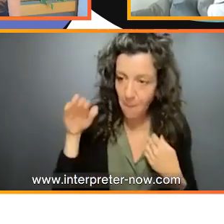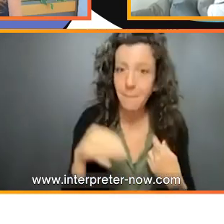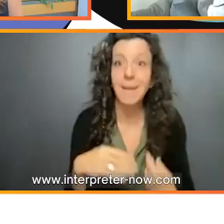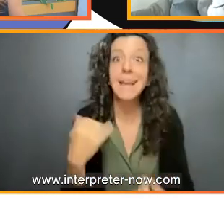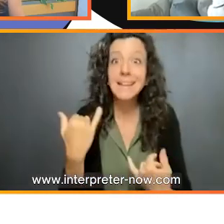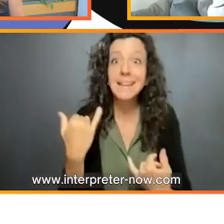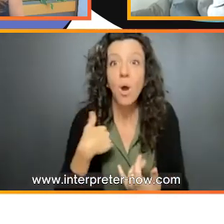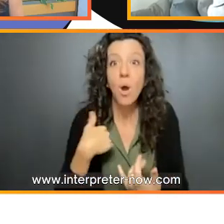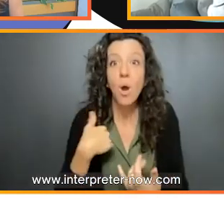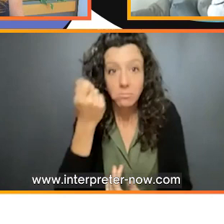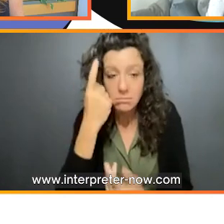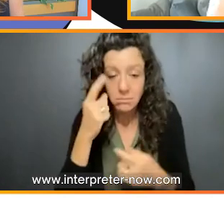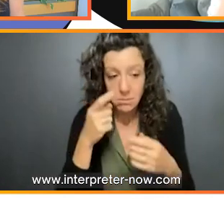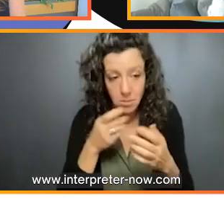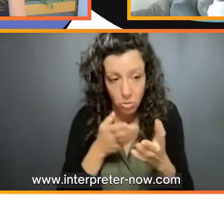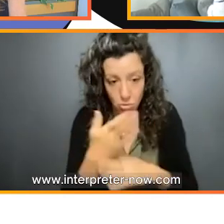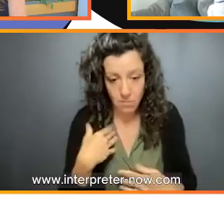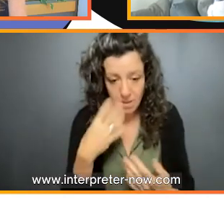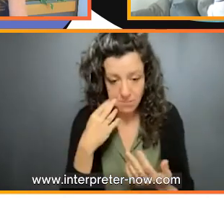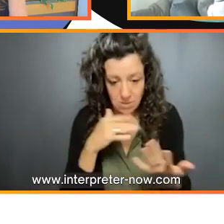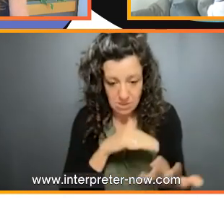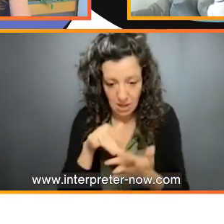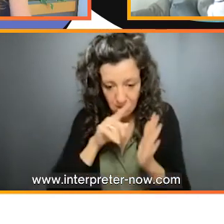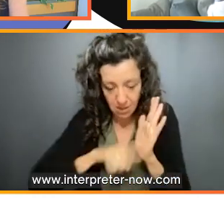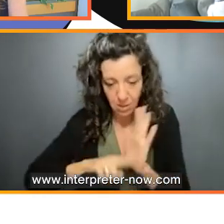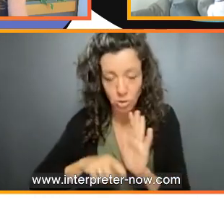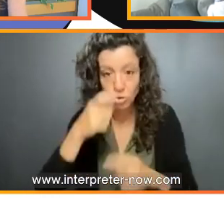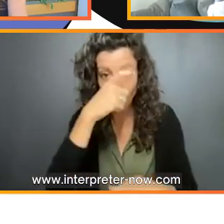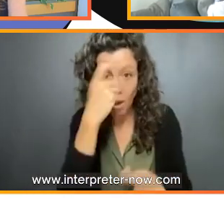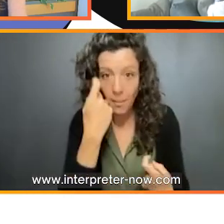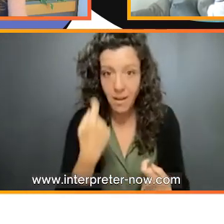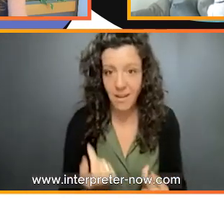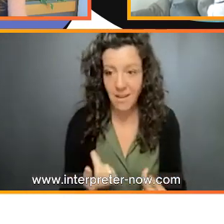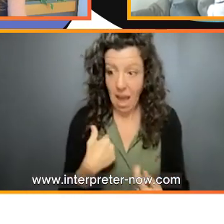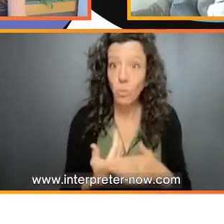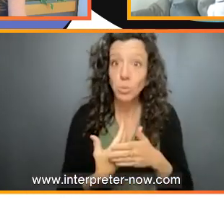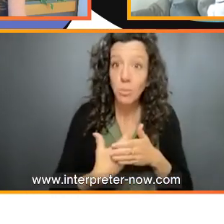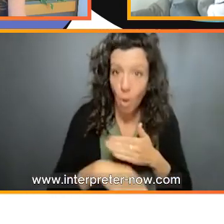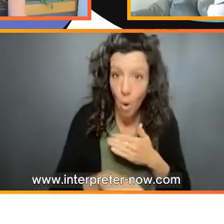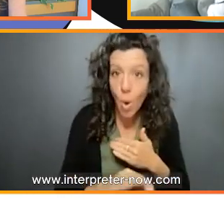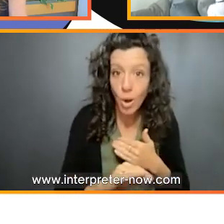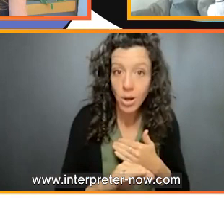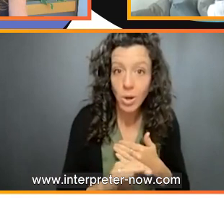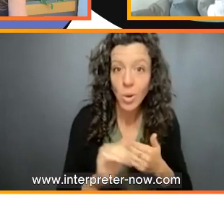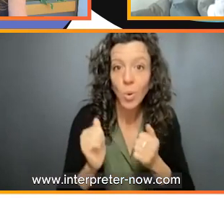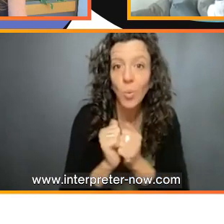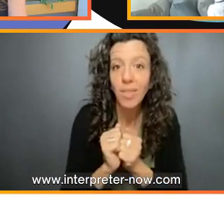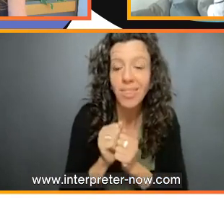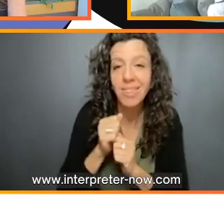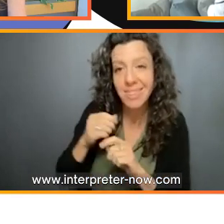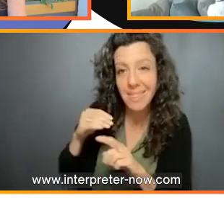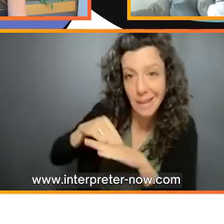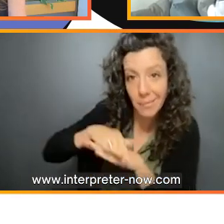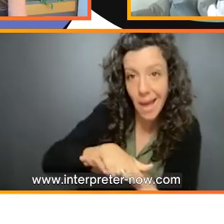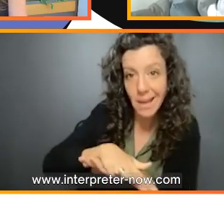my parents experienced going through decolonized India. Like I mentioned, my mom was literally